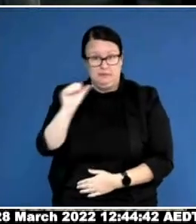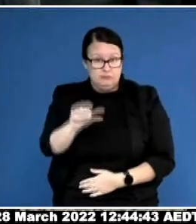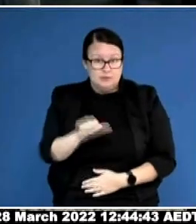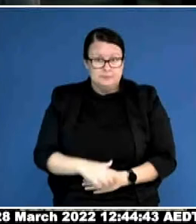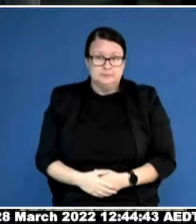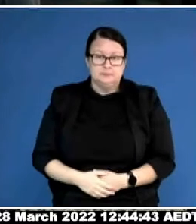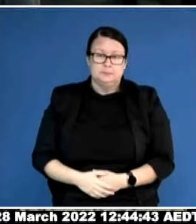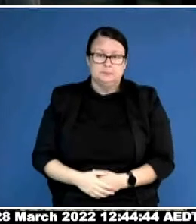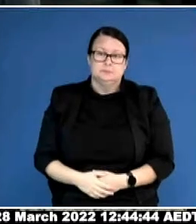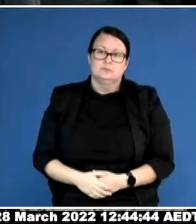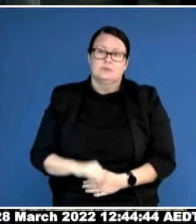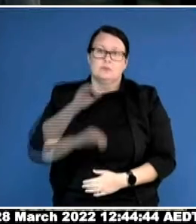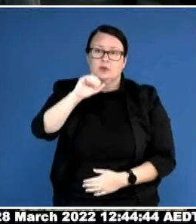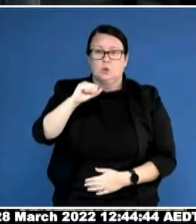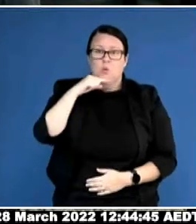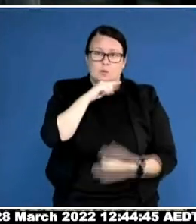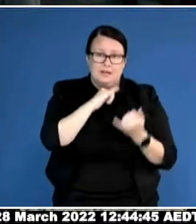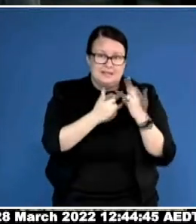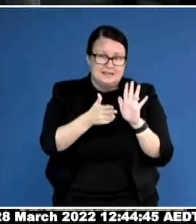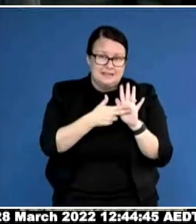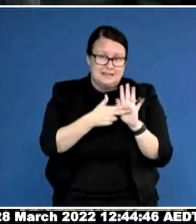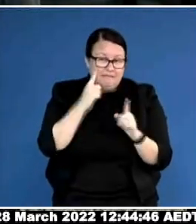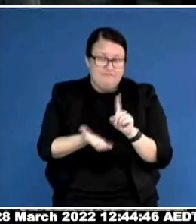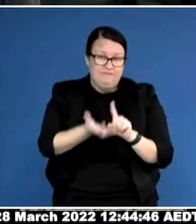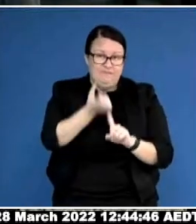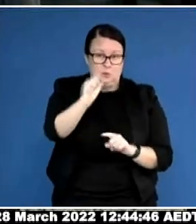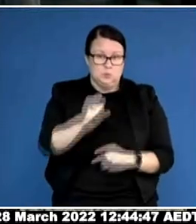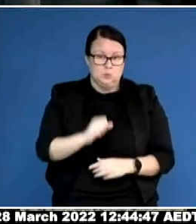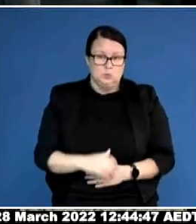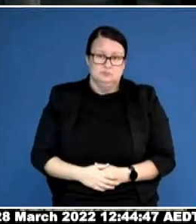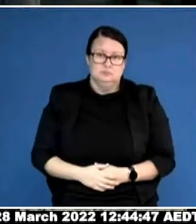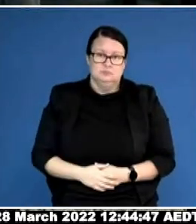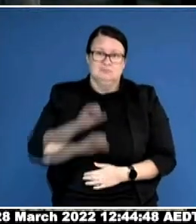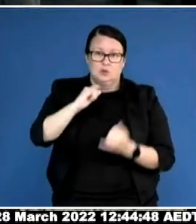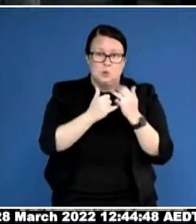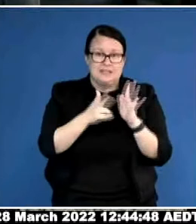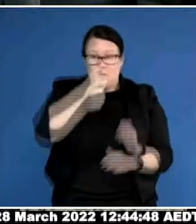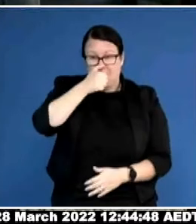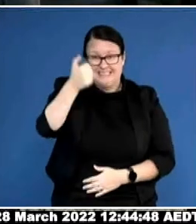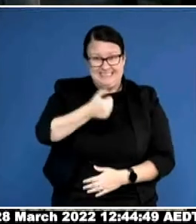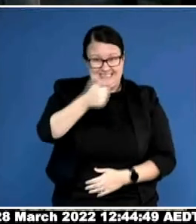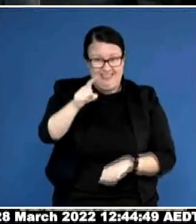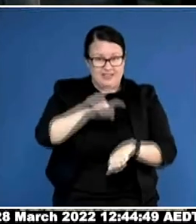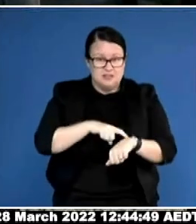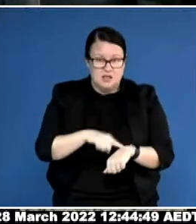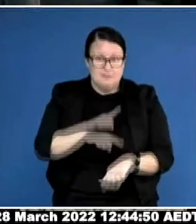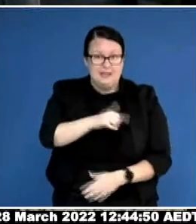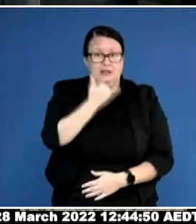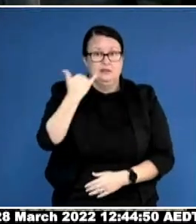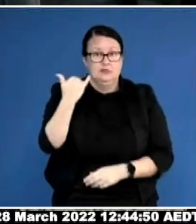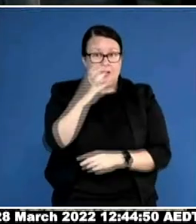Your son found you. He was 16. He called the ambulance.